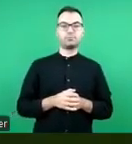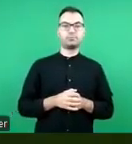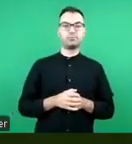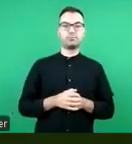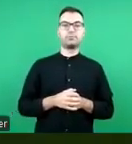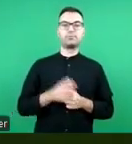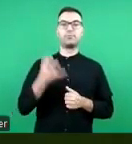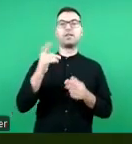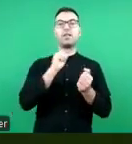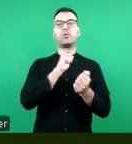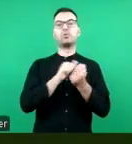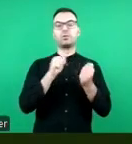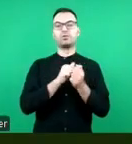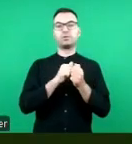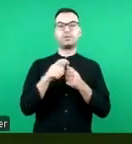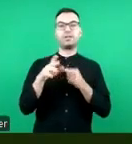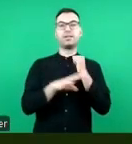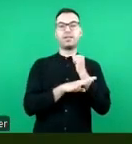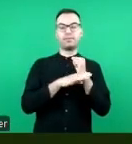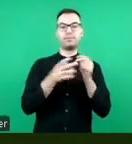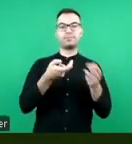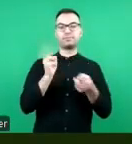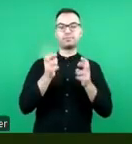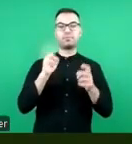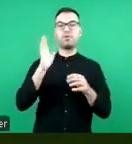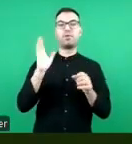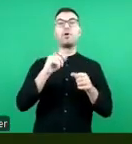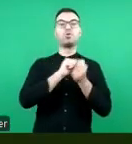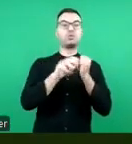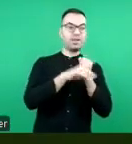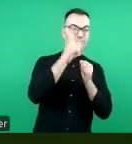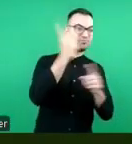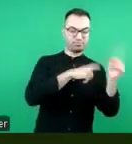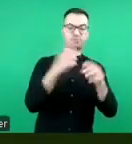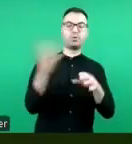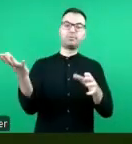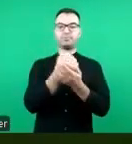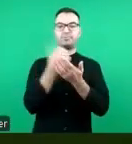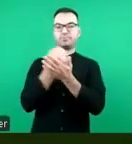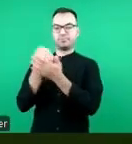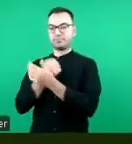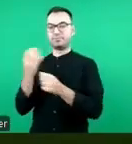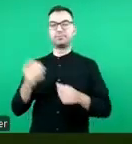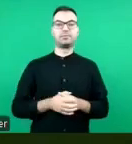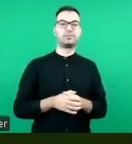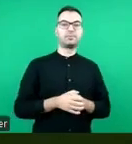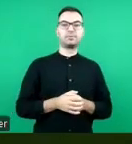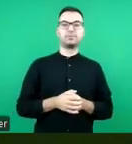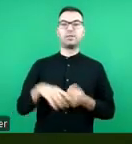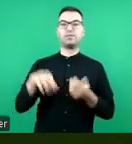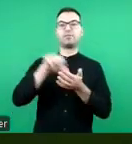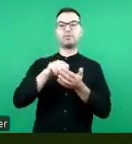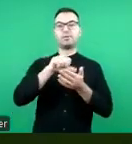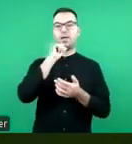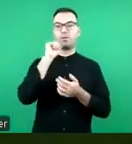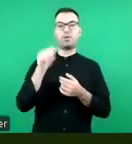the disturbed timber was actually removed by salvage logging. And for instance, as you can see here, some Central European